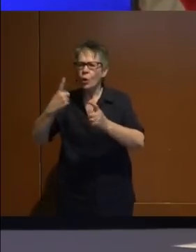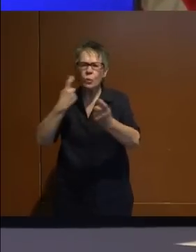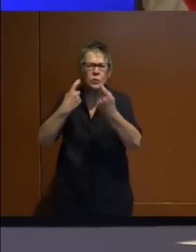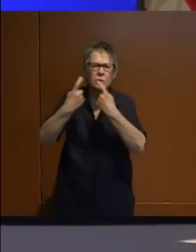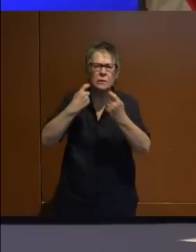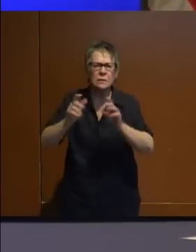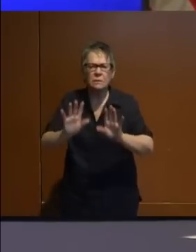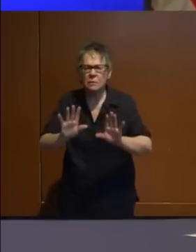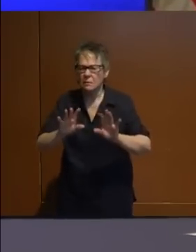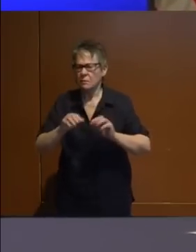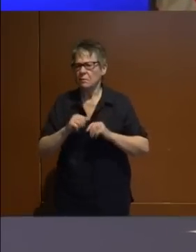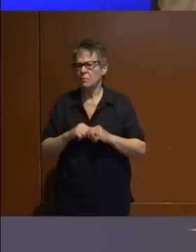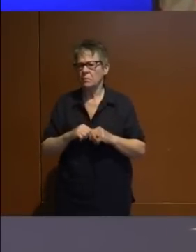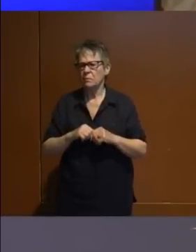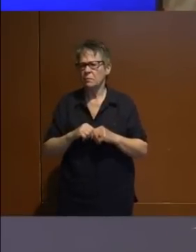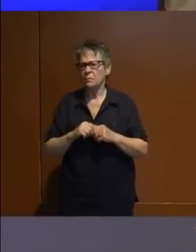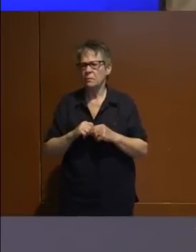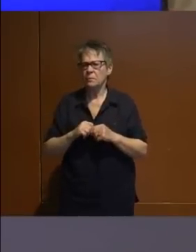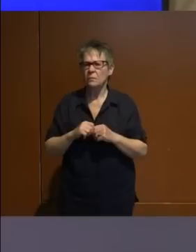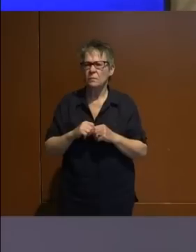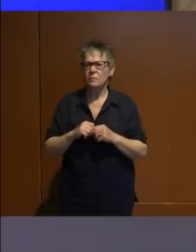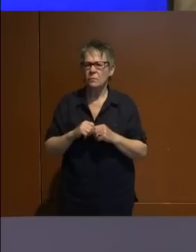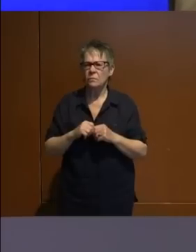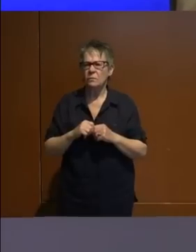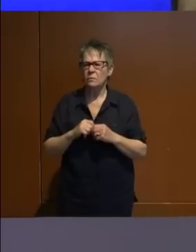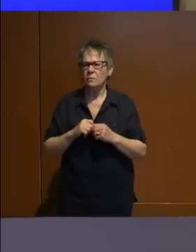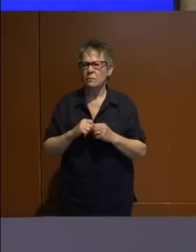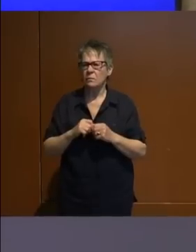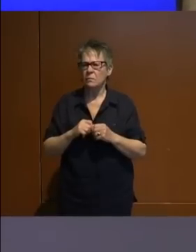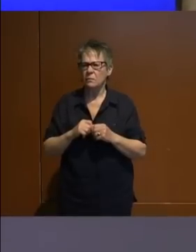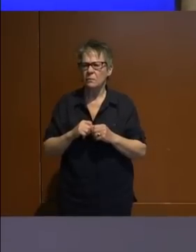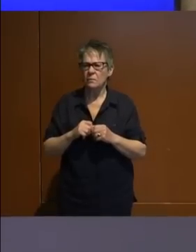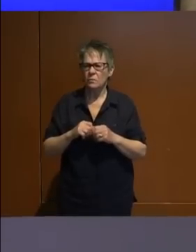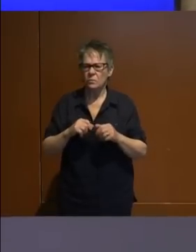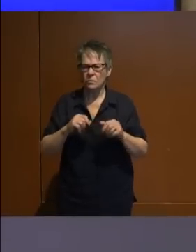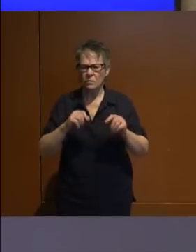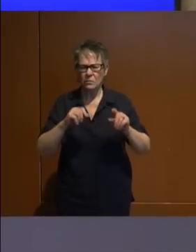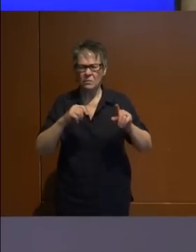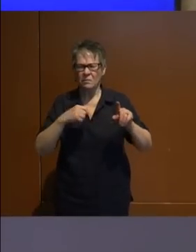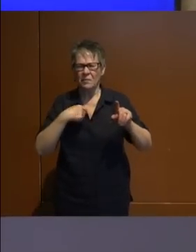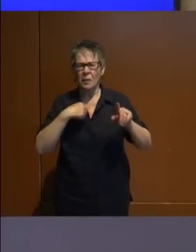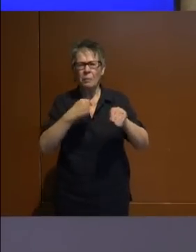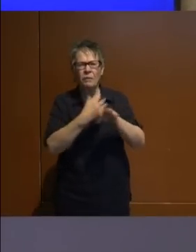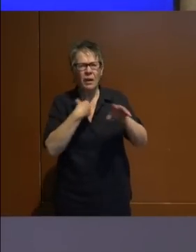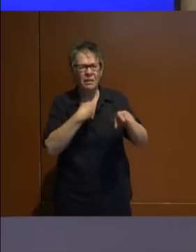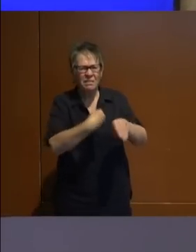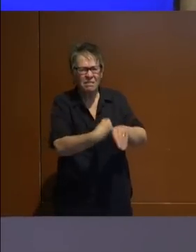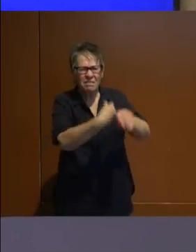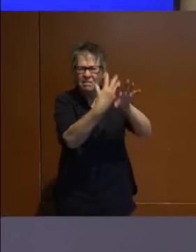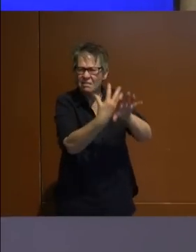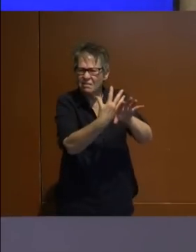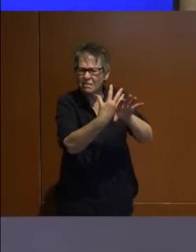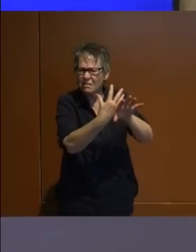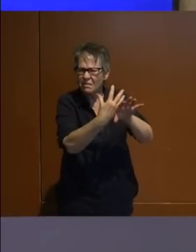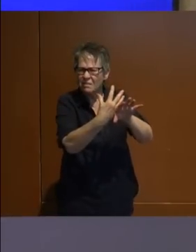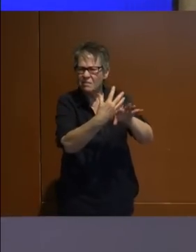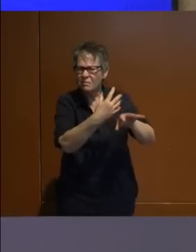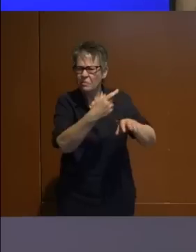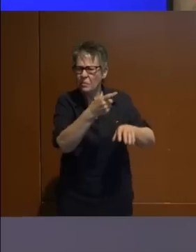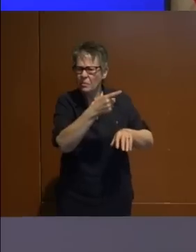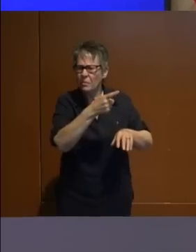video call with the President and Vice President, and I mentioned it again in a private conversation I just had with Speaker Pelosi, and I meant to say this